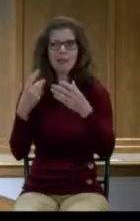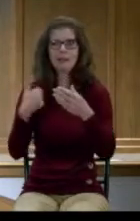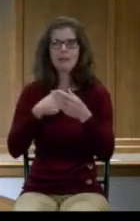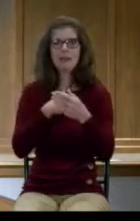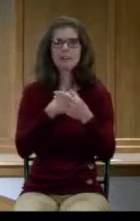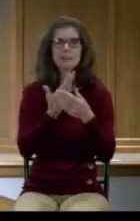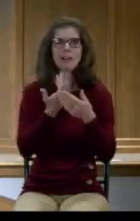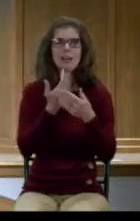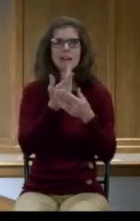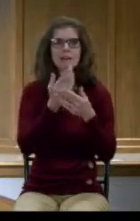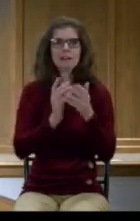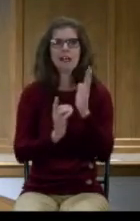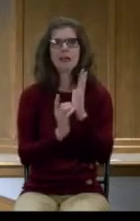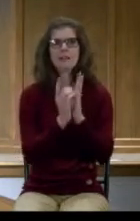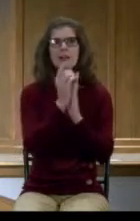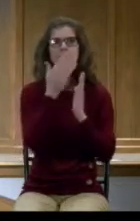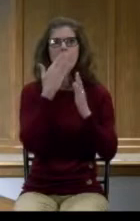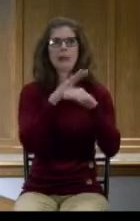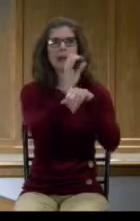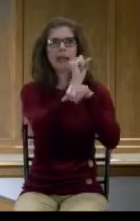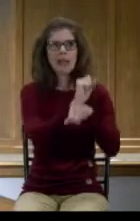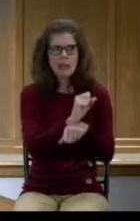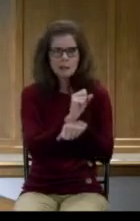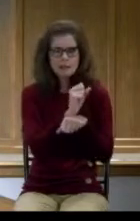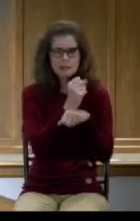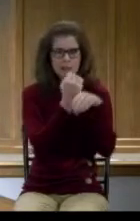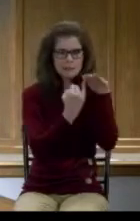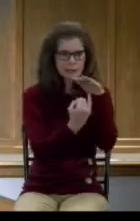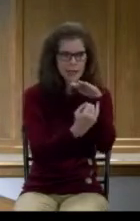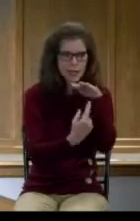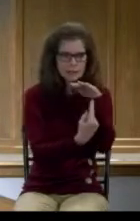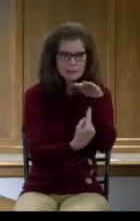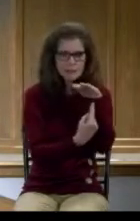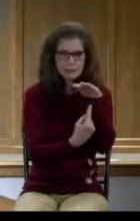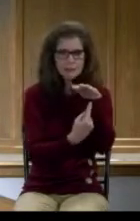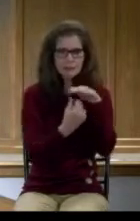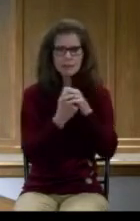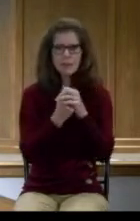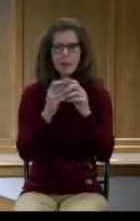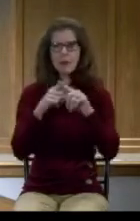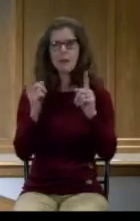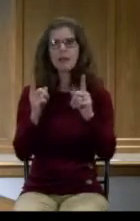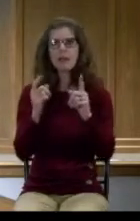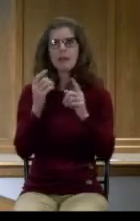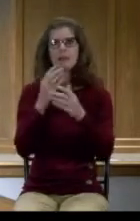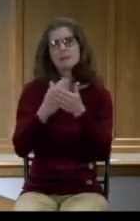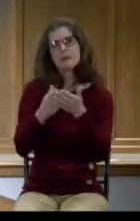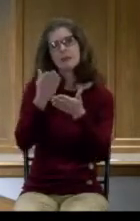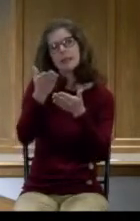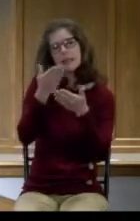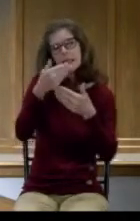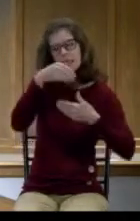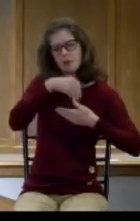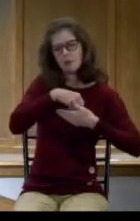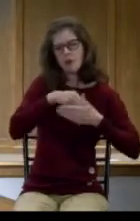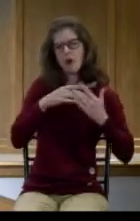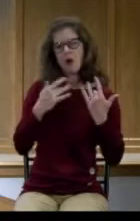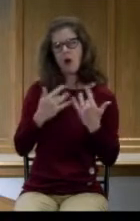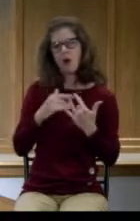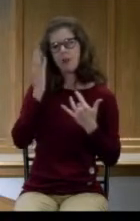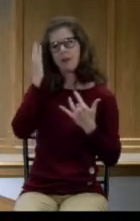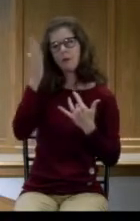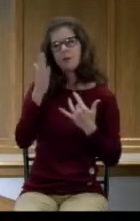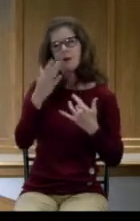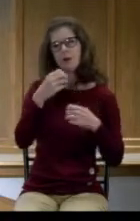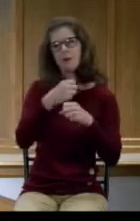when it comes to our spiritual lives, but there's something in your heart that will come back to fruition. You have the